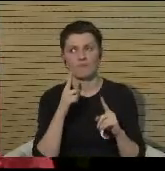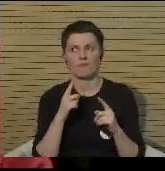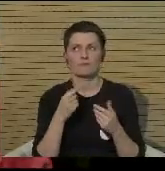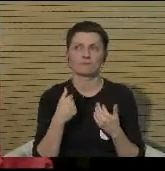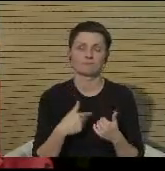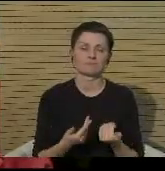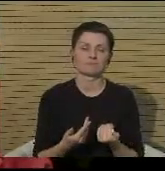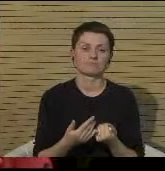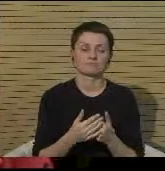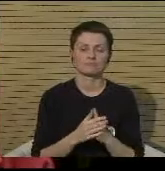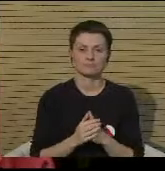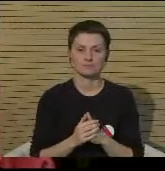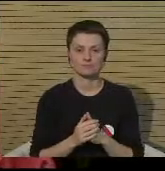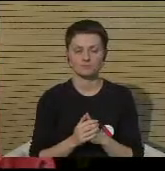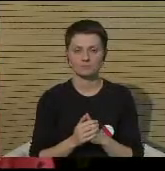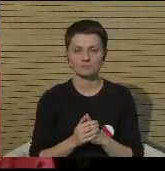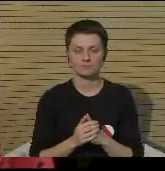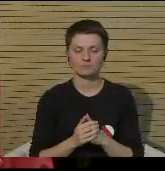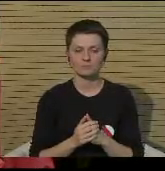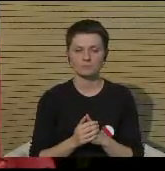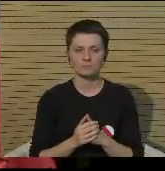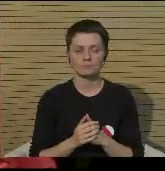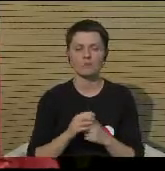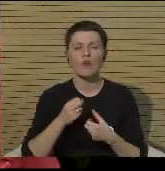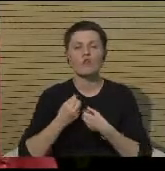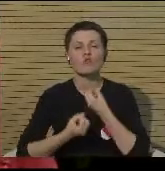Basically, I think that